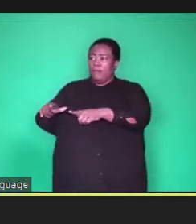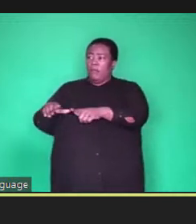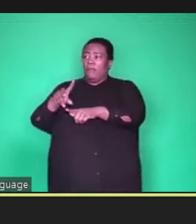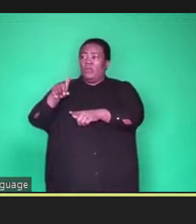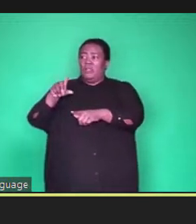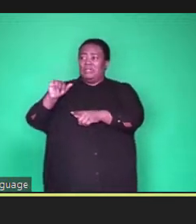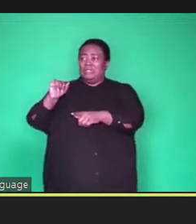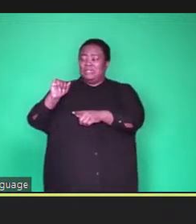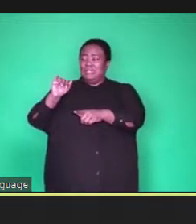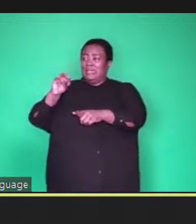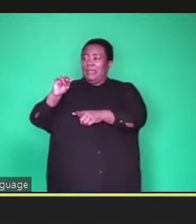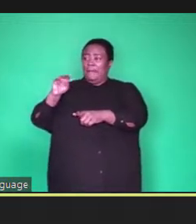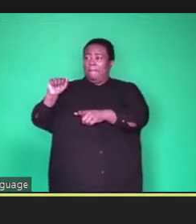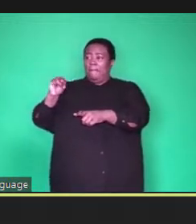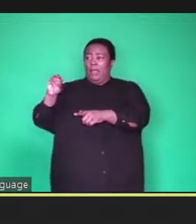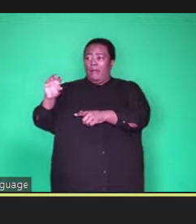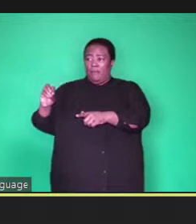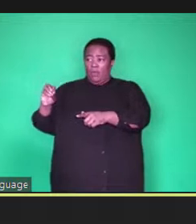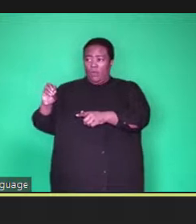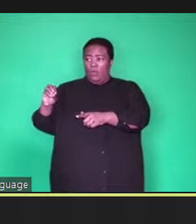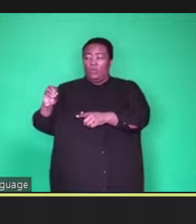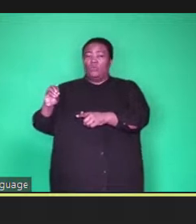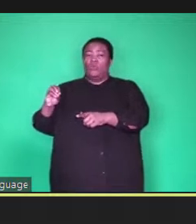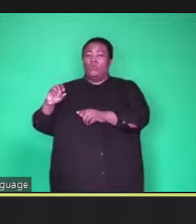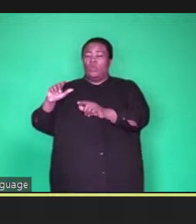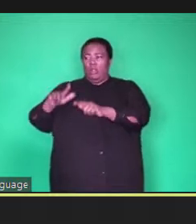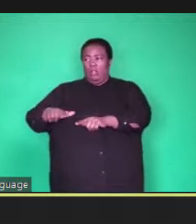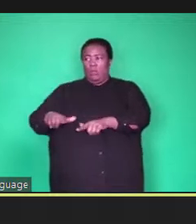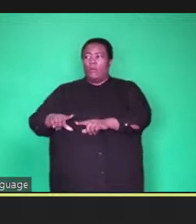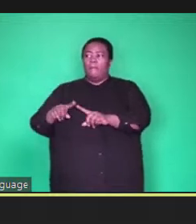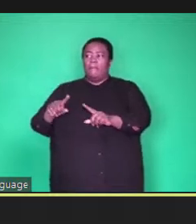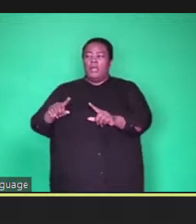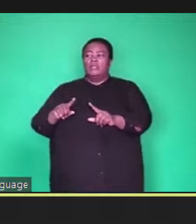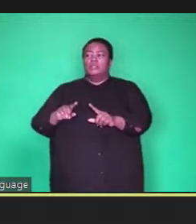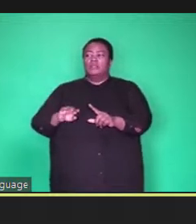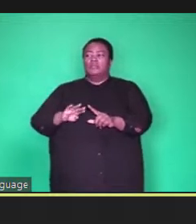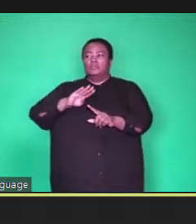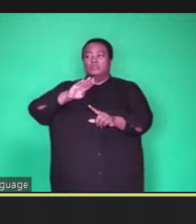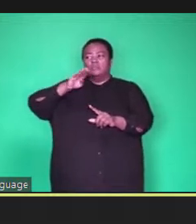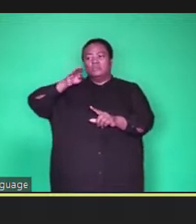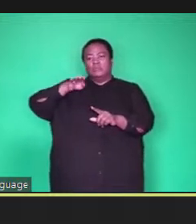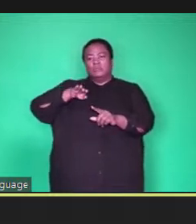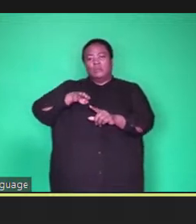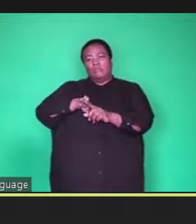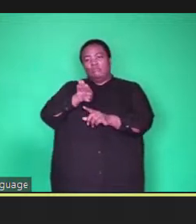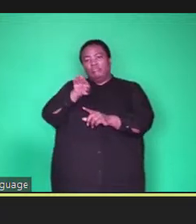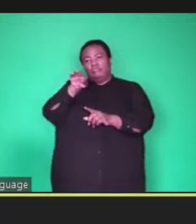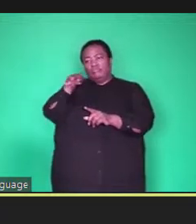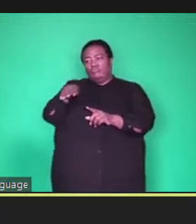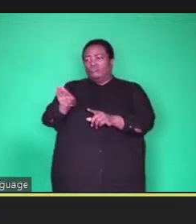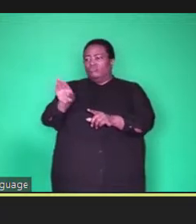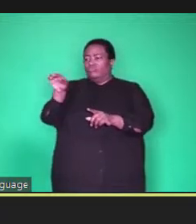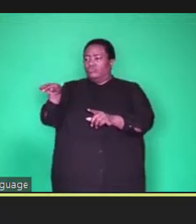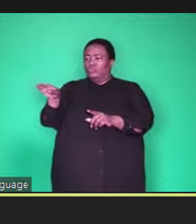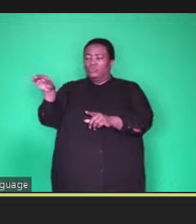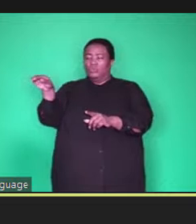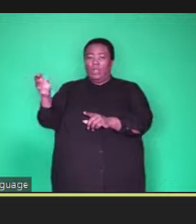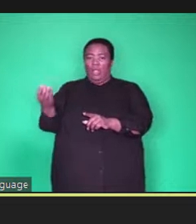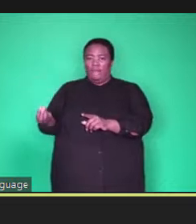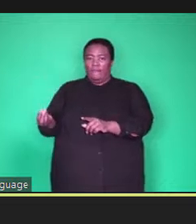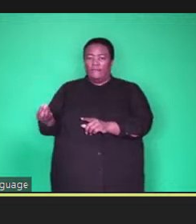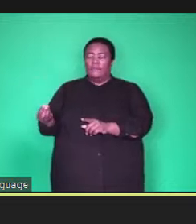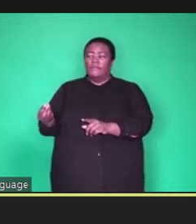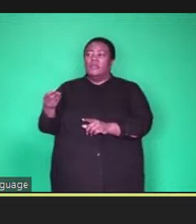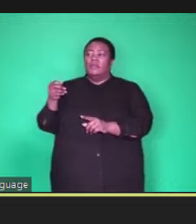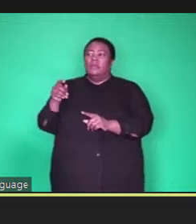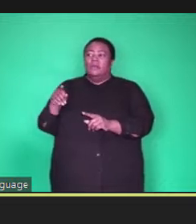population at this point. It's grown since, but that's why there's wider conference intervals and much more up and down here. But the essential pattern